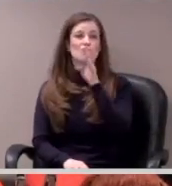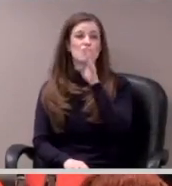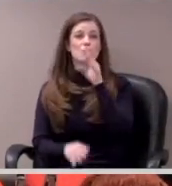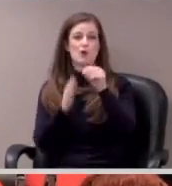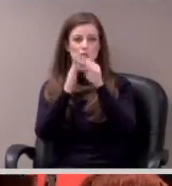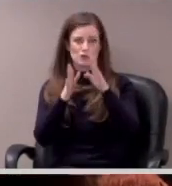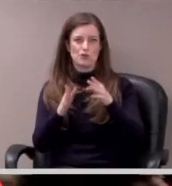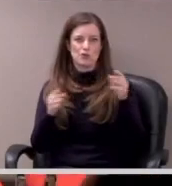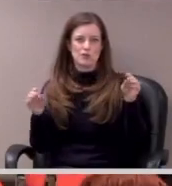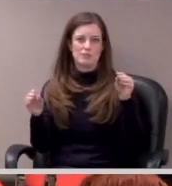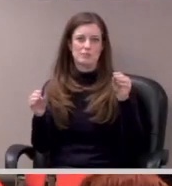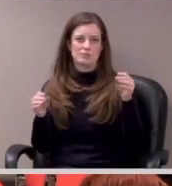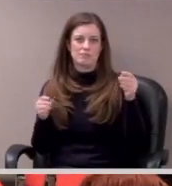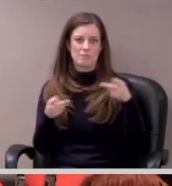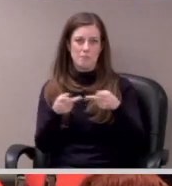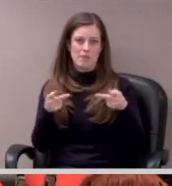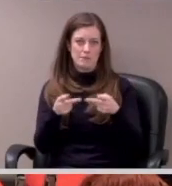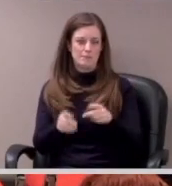student assignment.